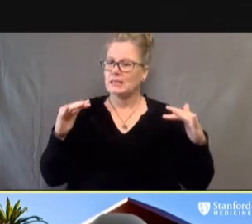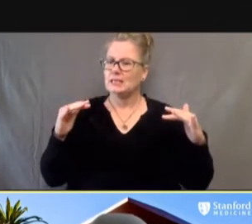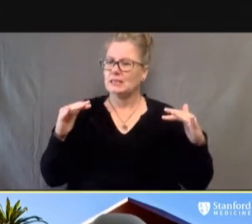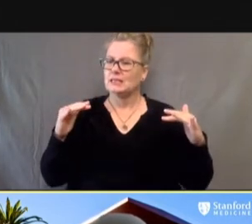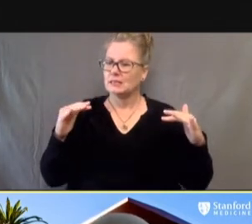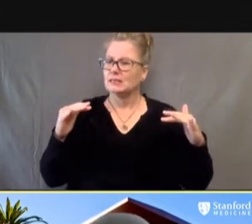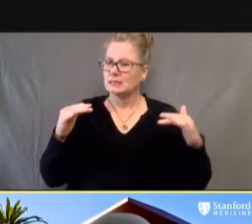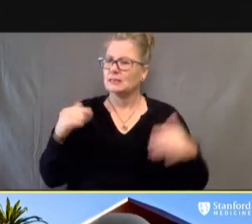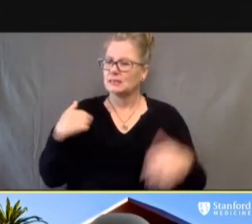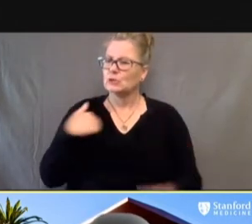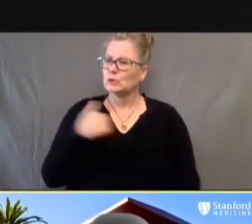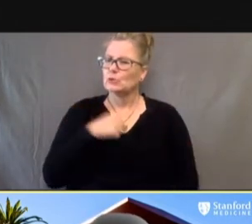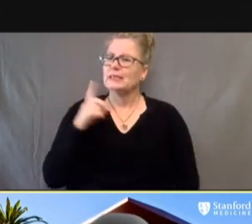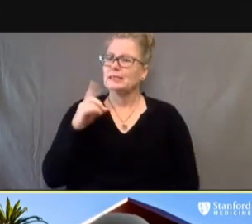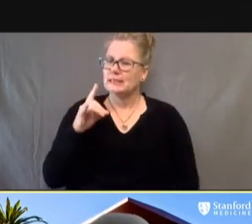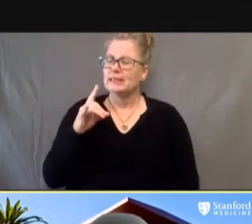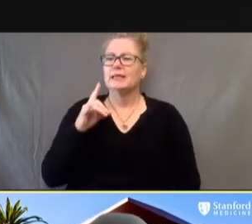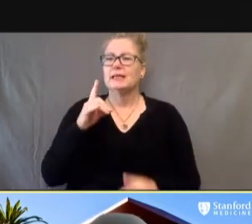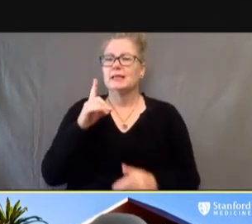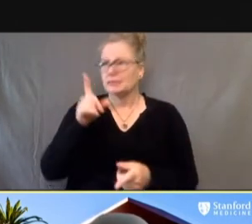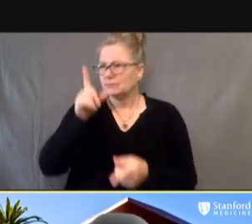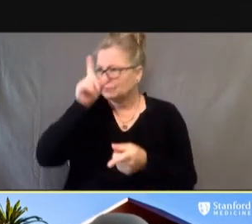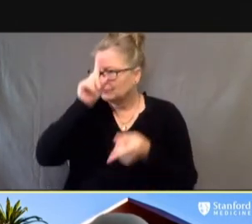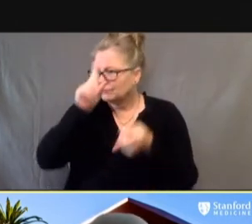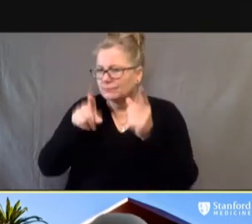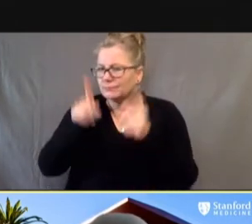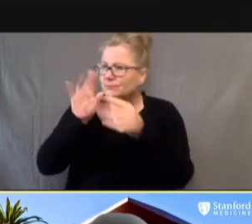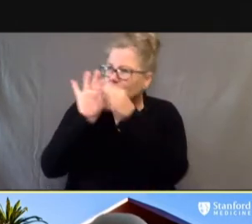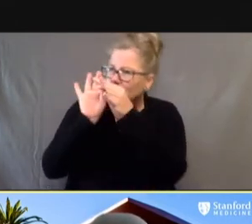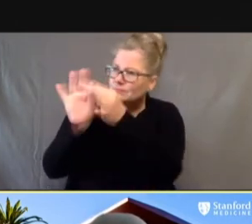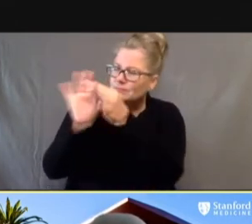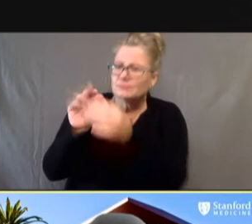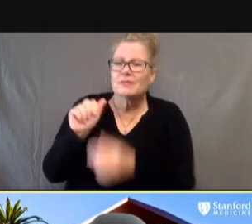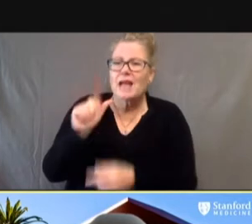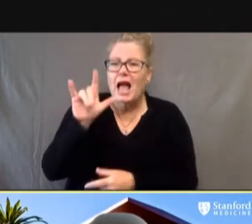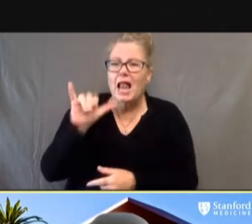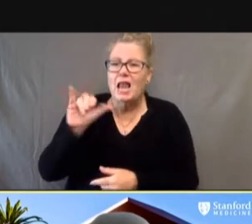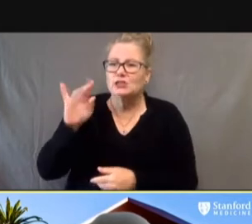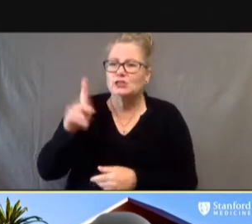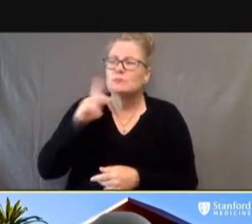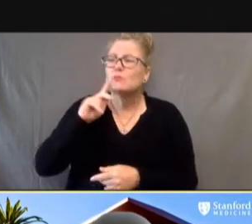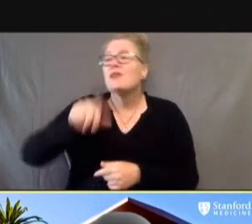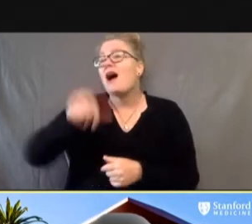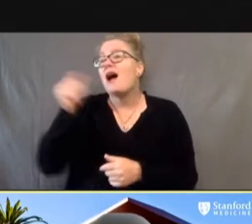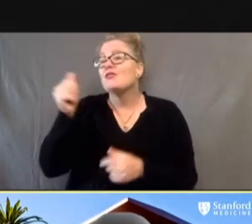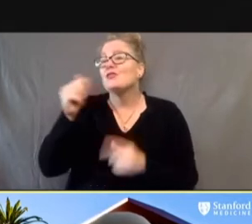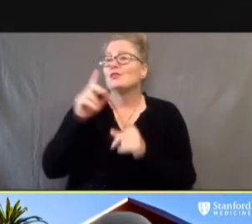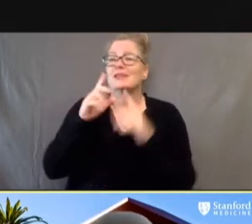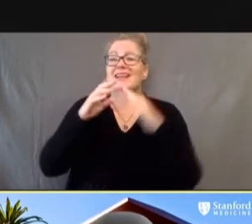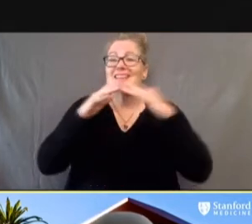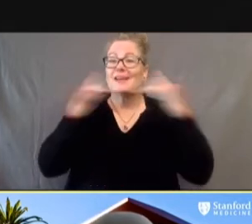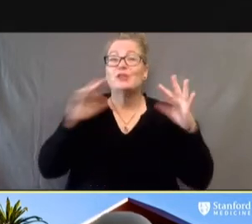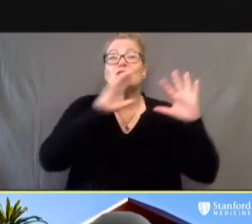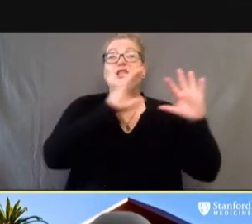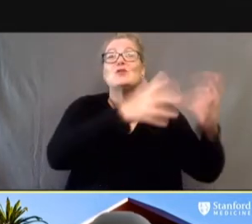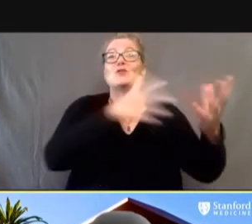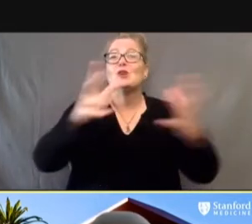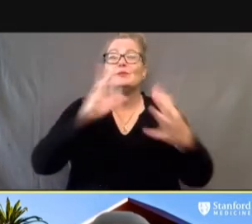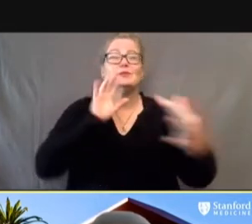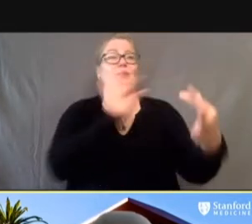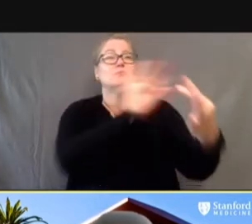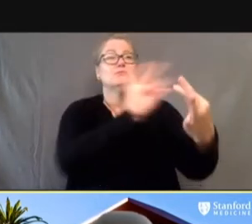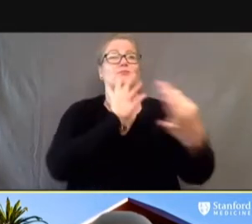other identity groups here at Stanford and combined our advocacy power and focused on